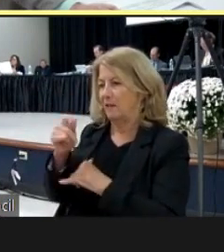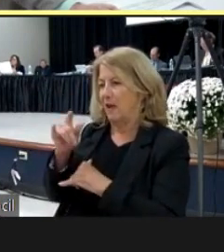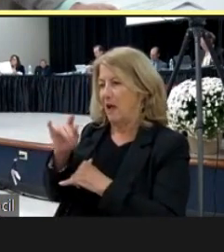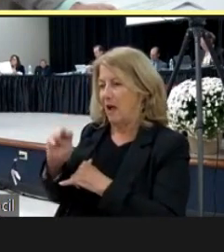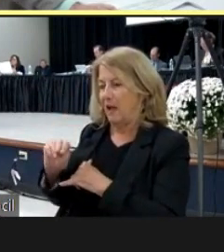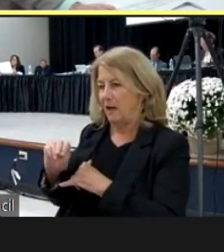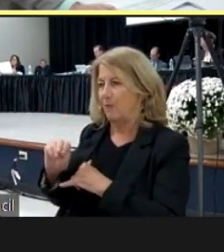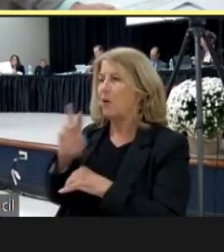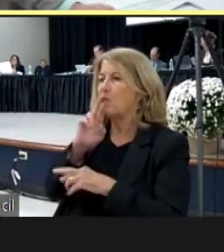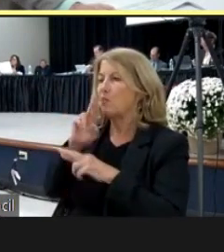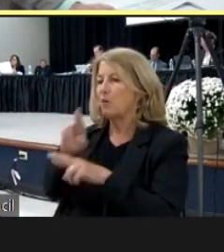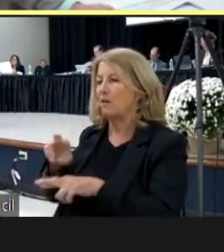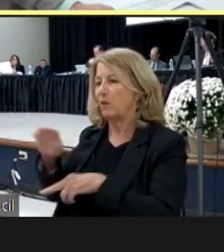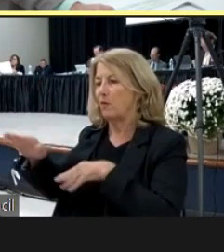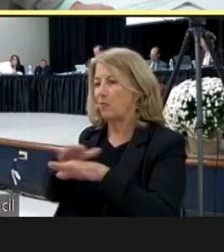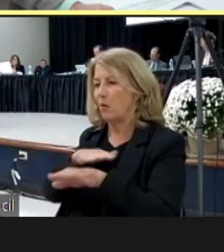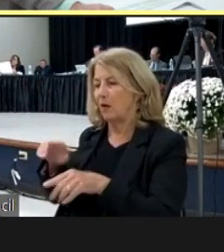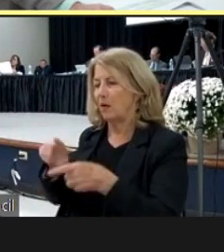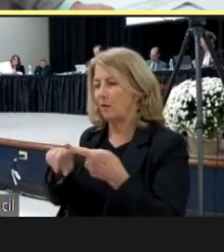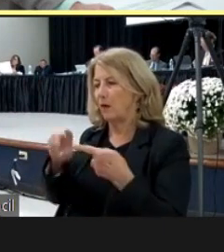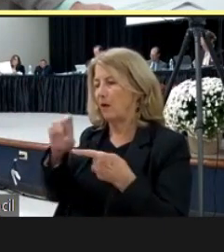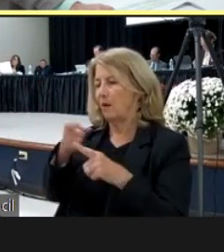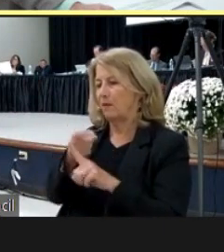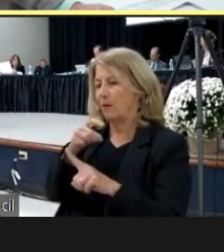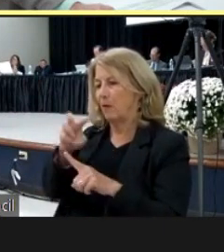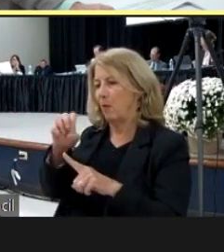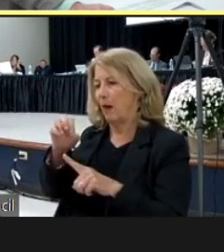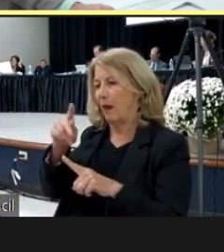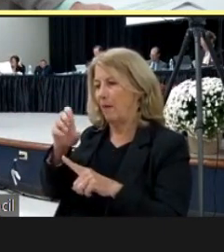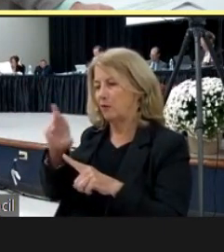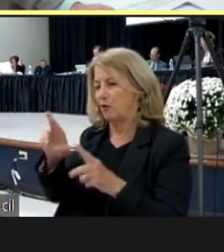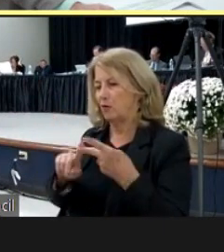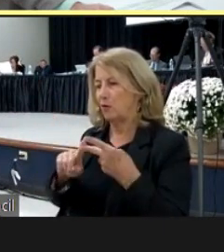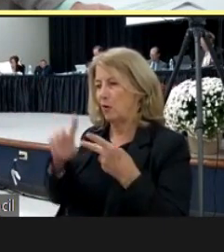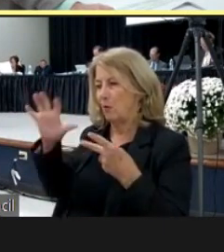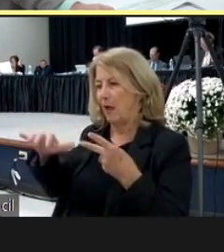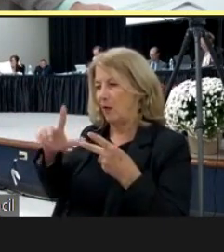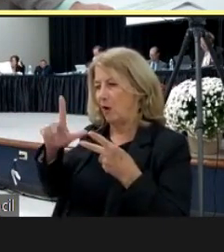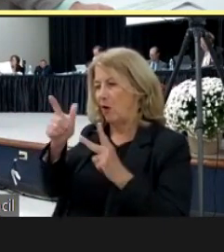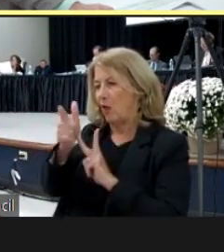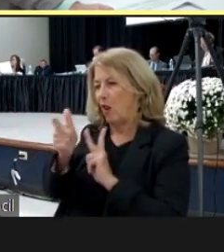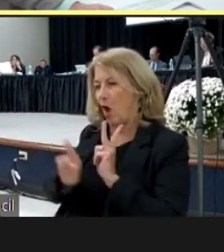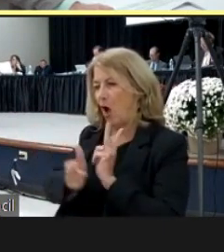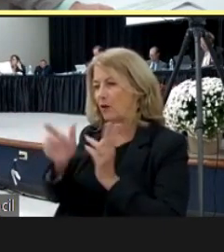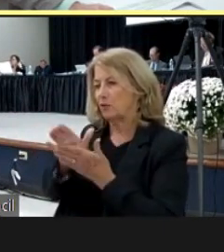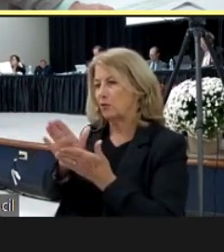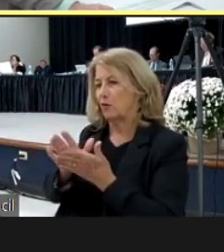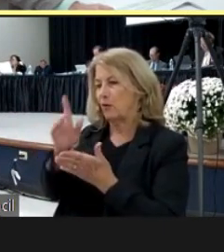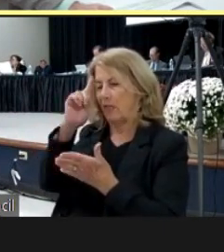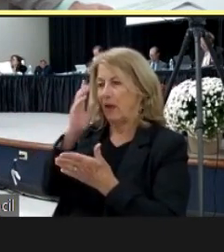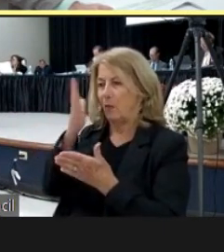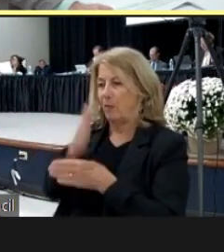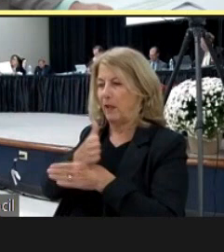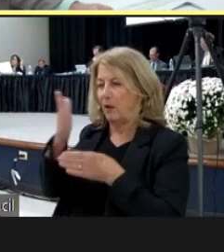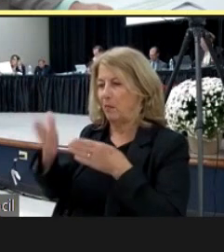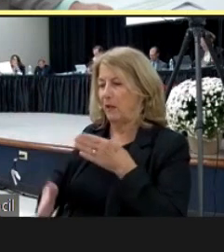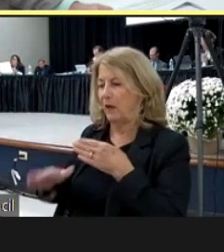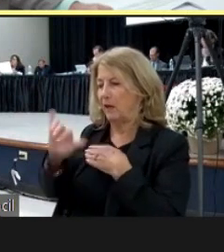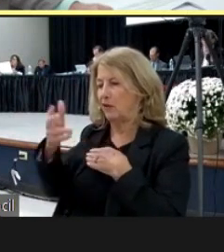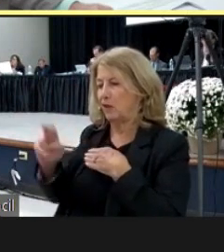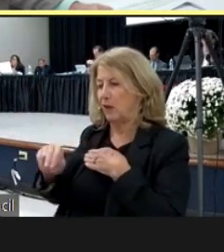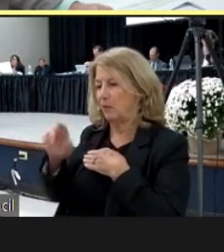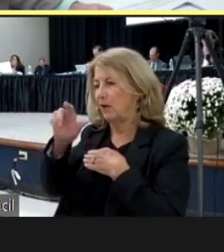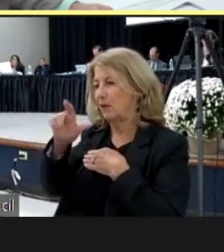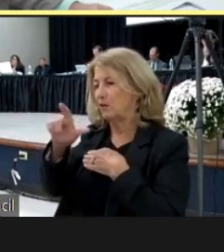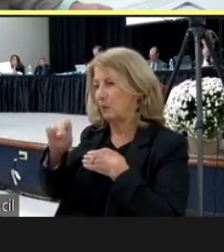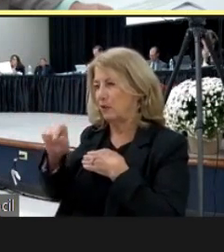your law school. Essentially, that we think that will be completed in January of 25, with all of